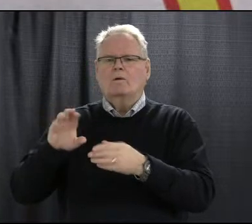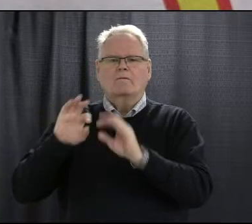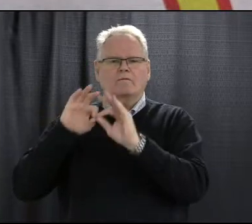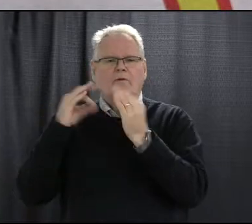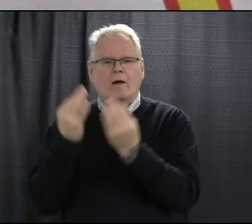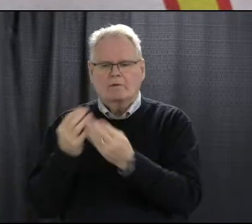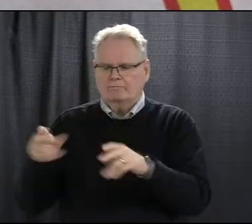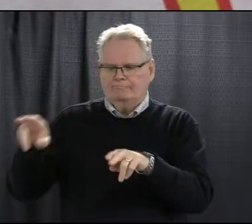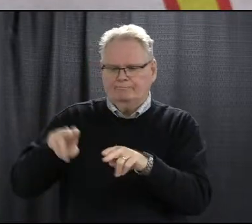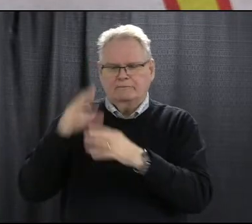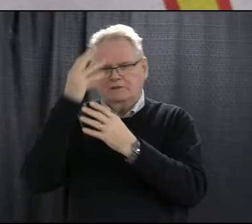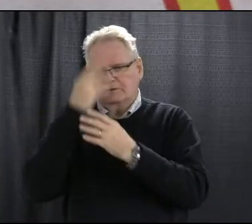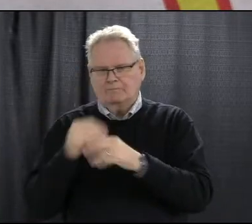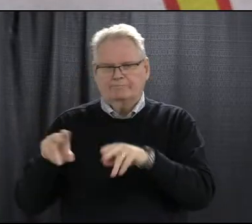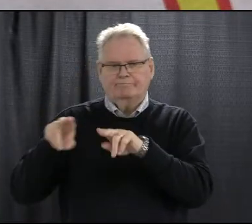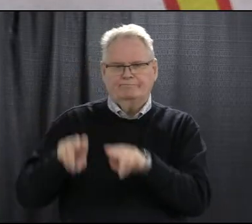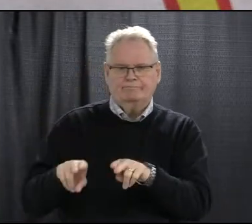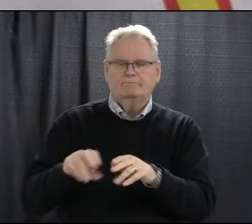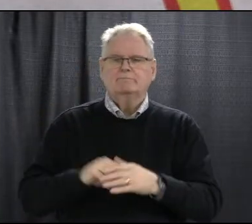from different levels of care.